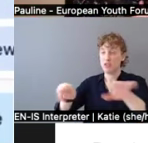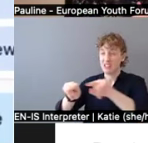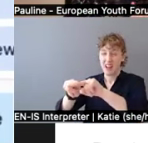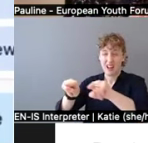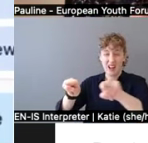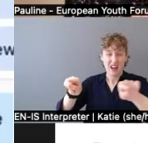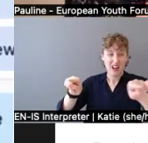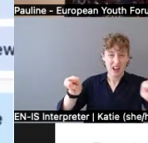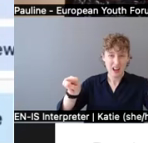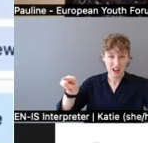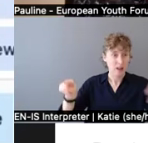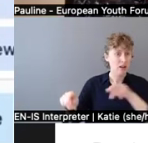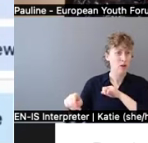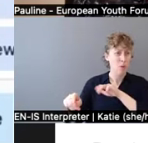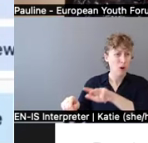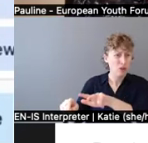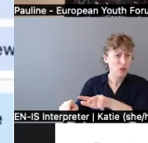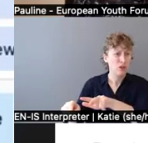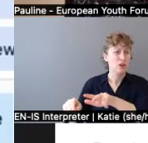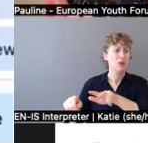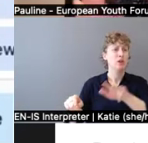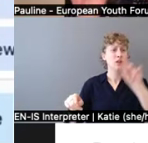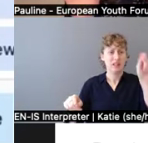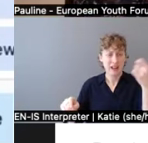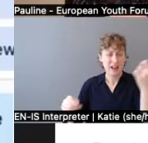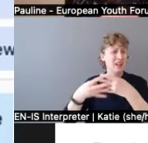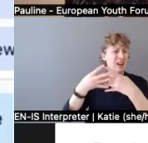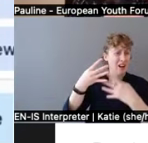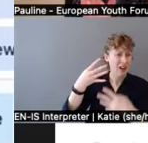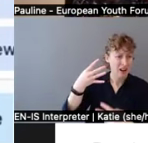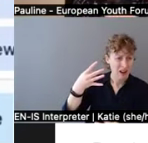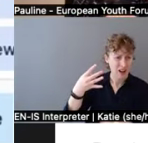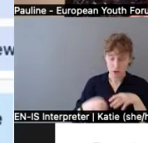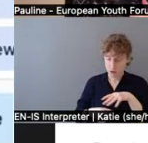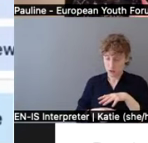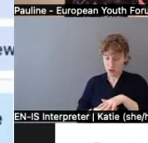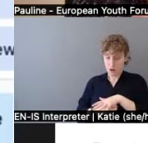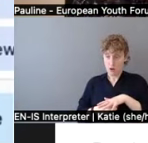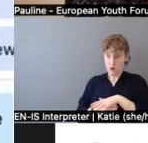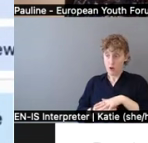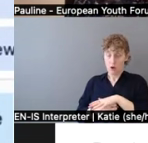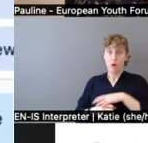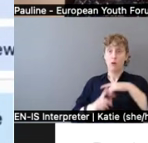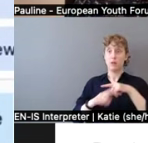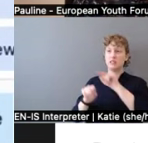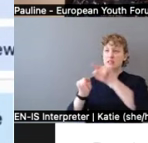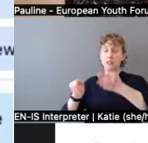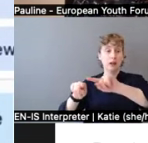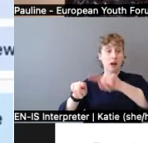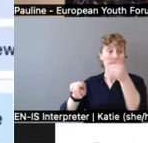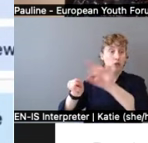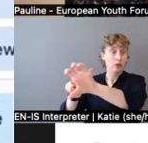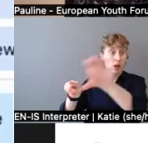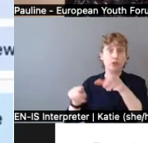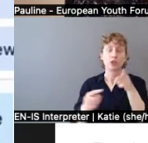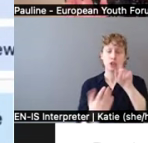and Lisbon, Portugal, then you would, so you're organizing local events in the 3 different locations. So you would write